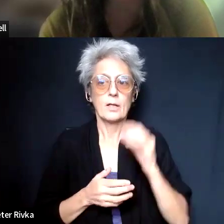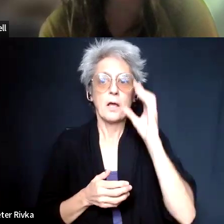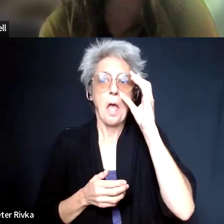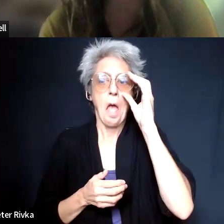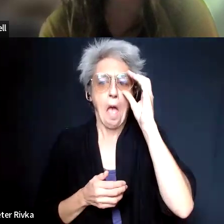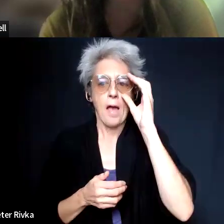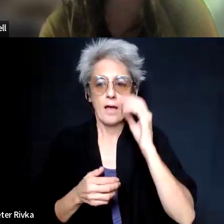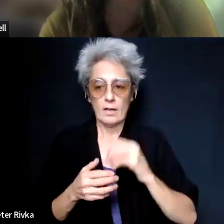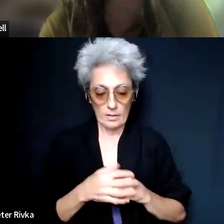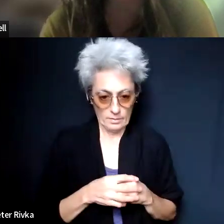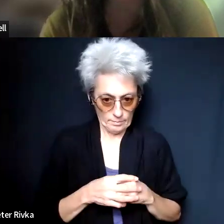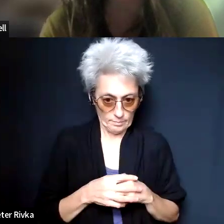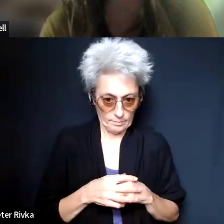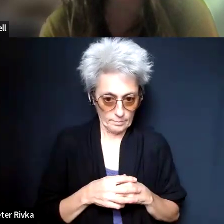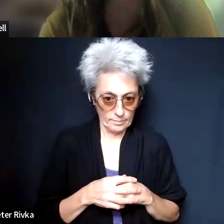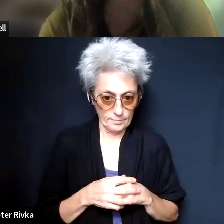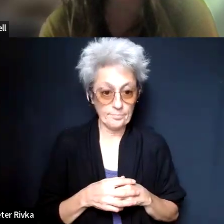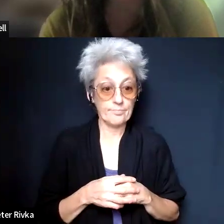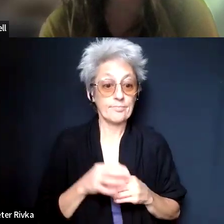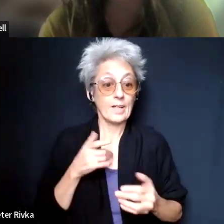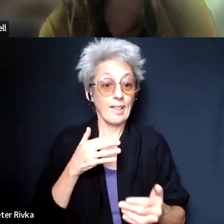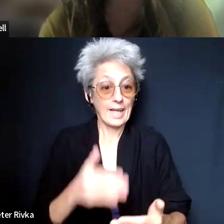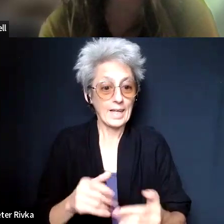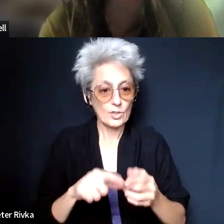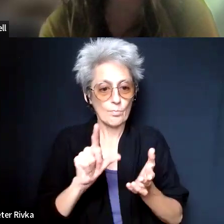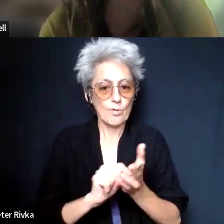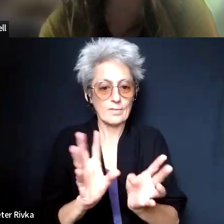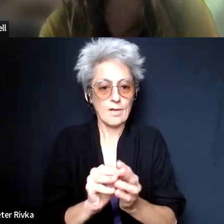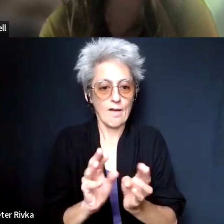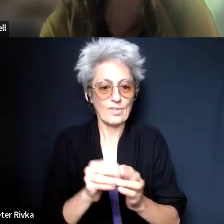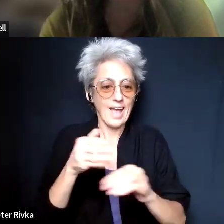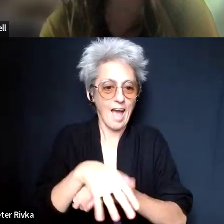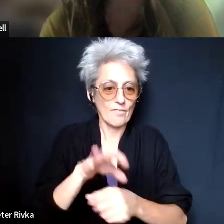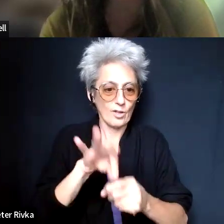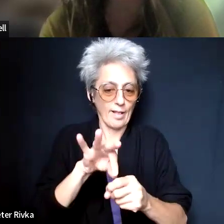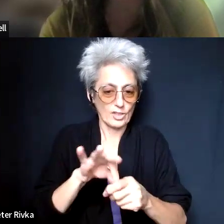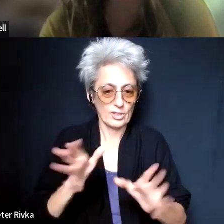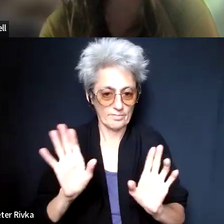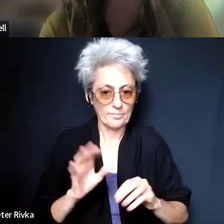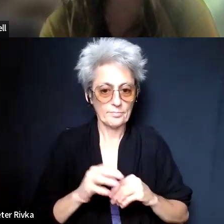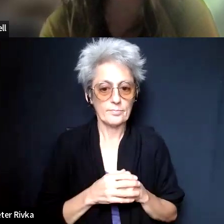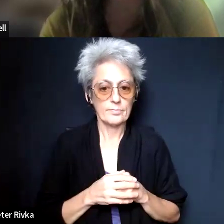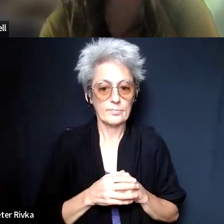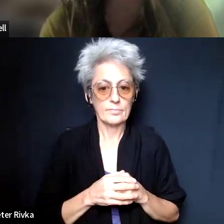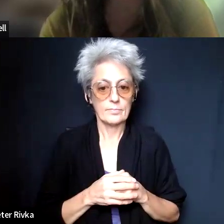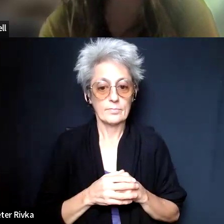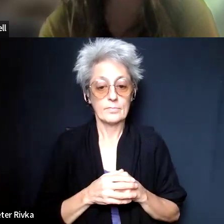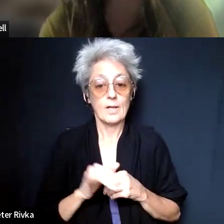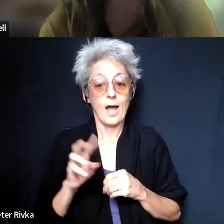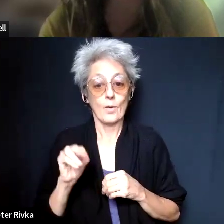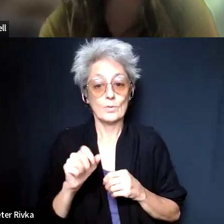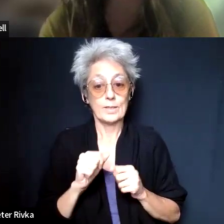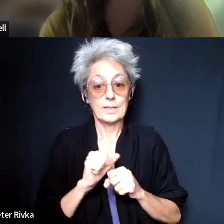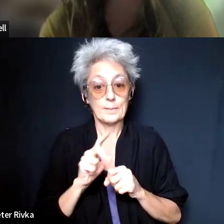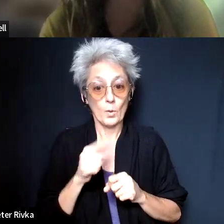up to a press conference post-election where these working Iowans with disabilities will